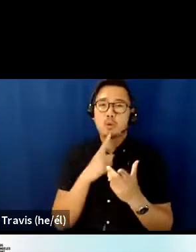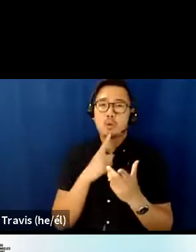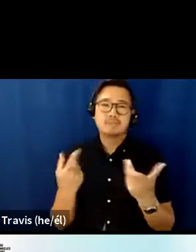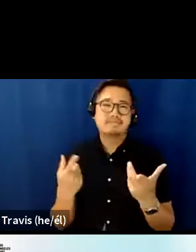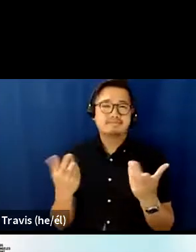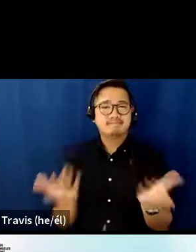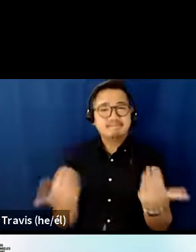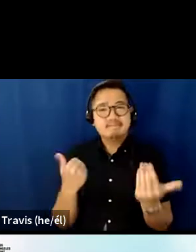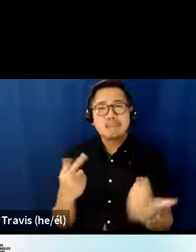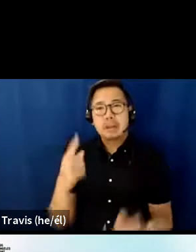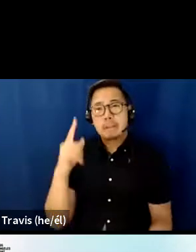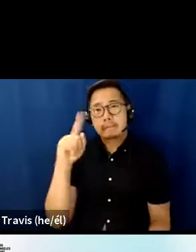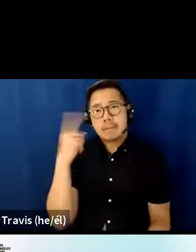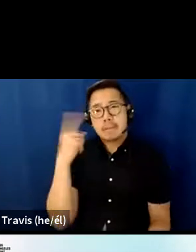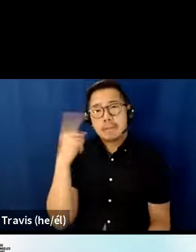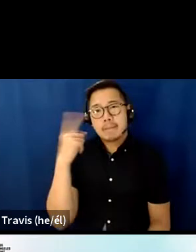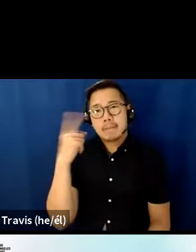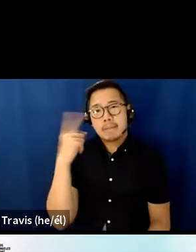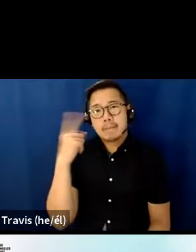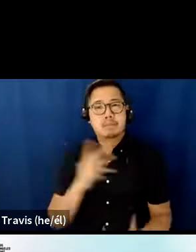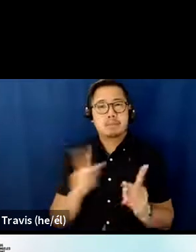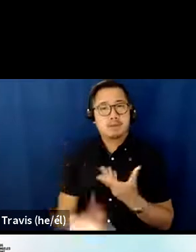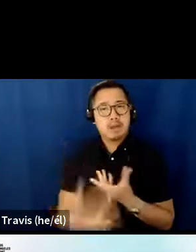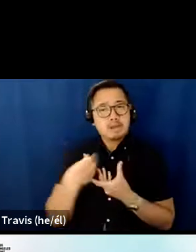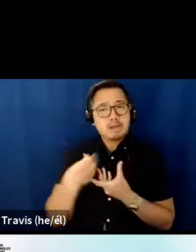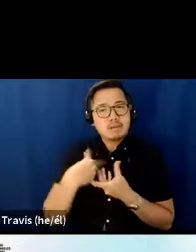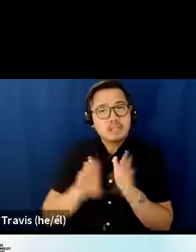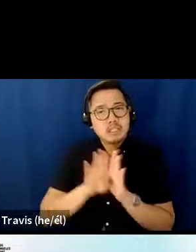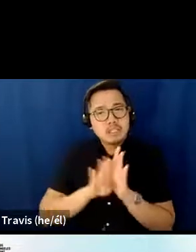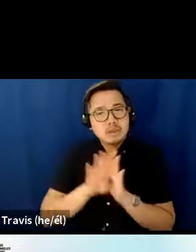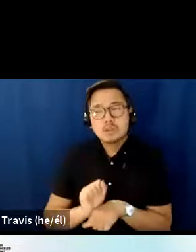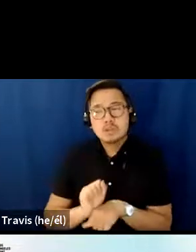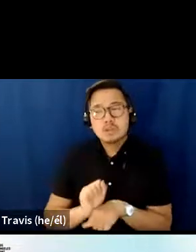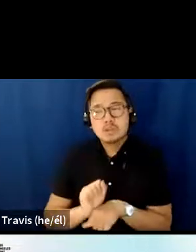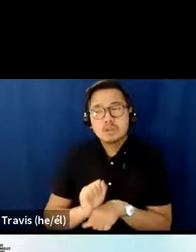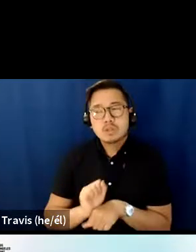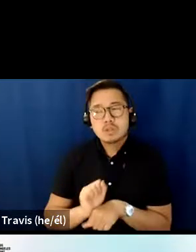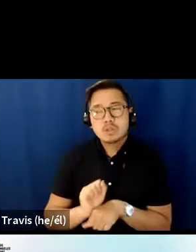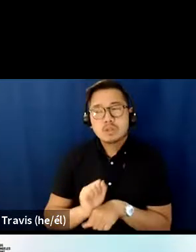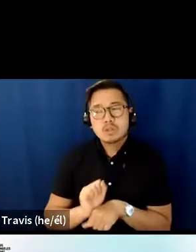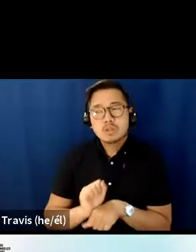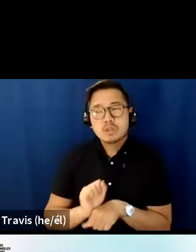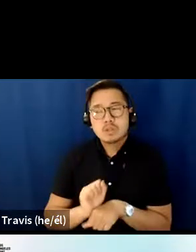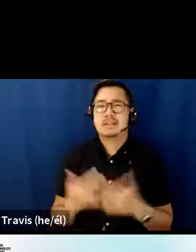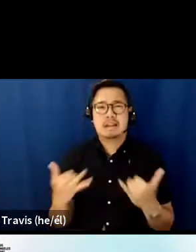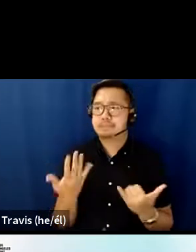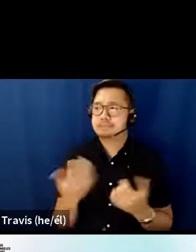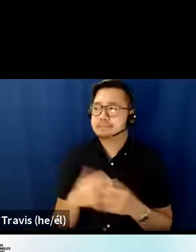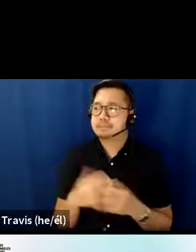come into development. We need more Black trans folks in development. And now I'm like, no,